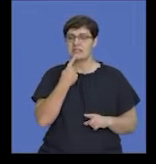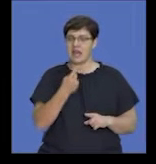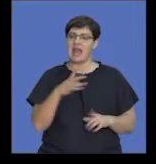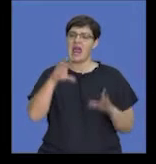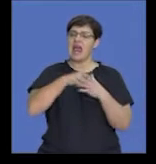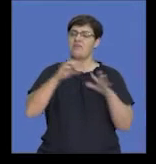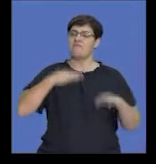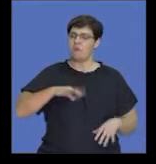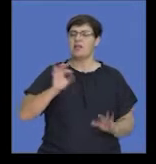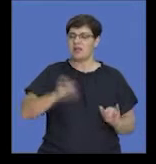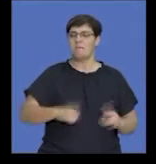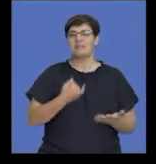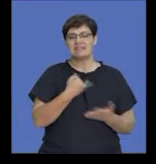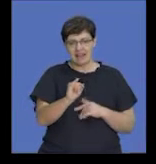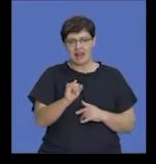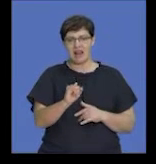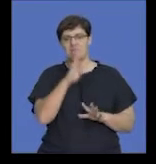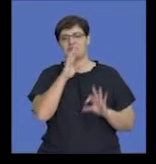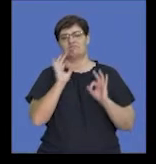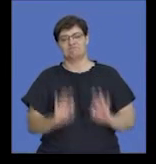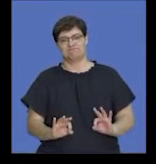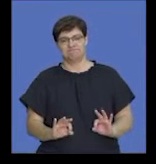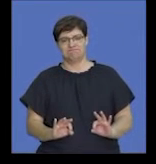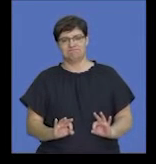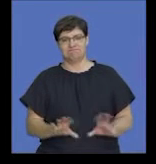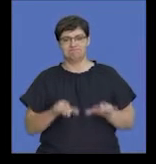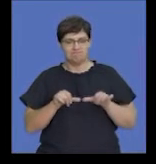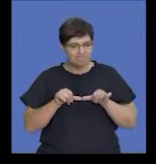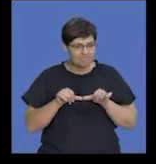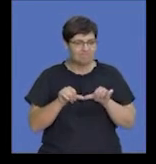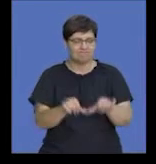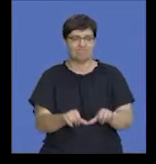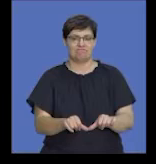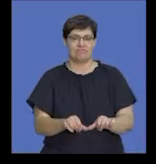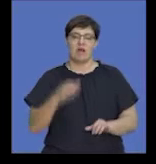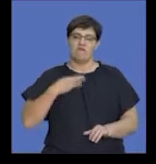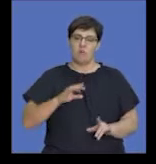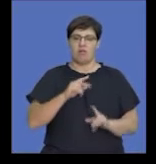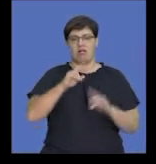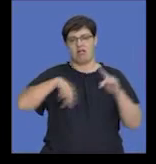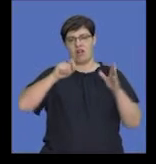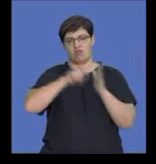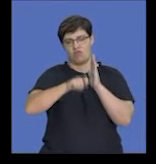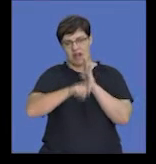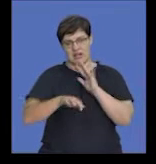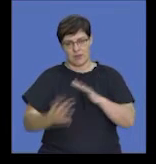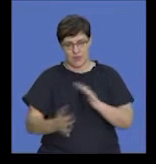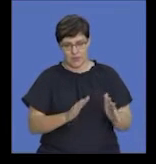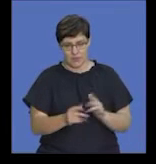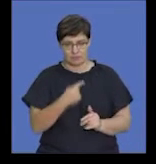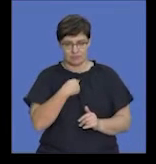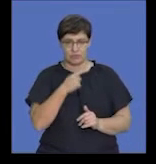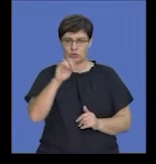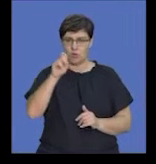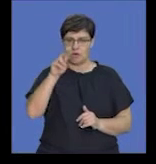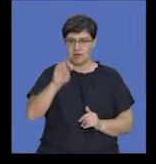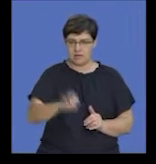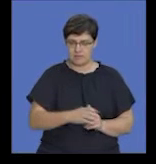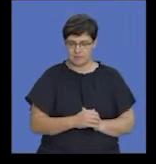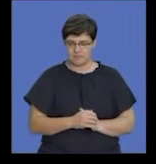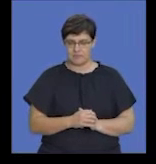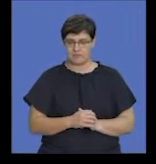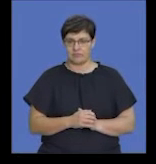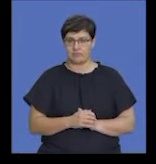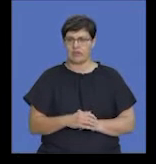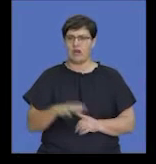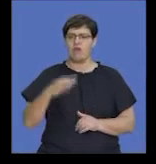informal letter, we must make sure that we maintain a formal tone at most. Then formal letters